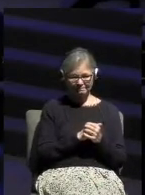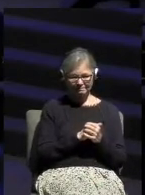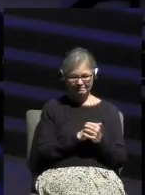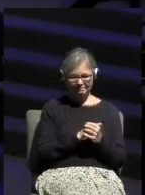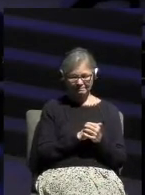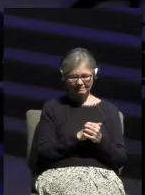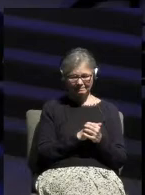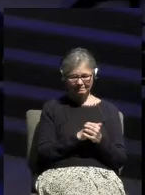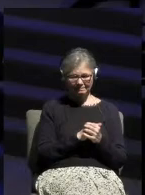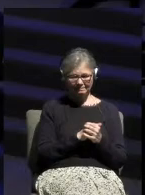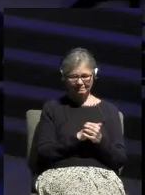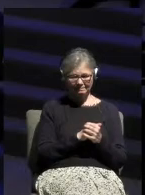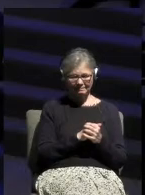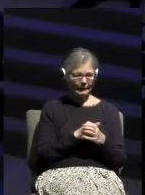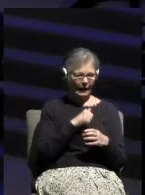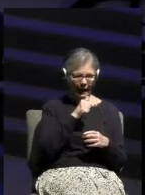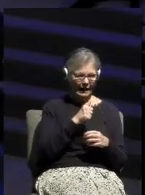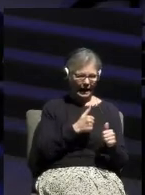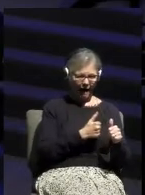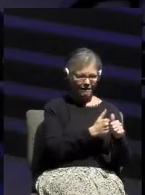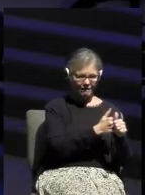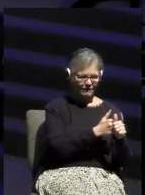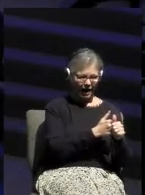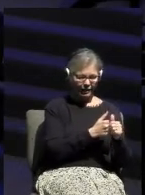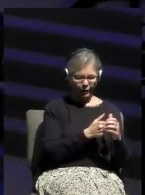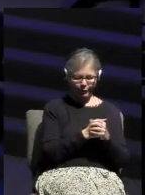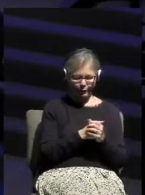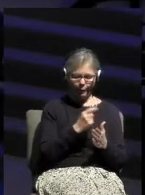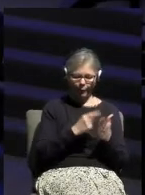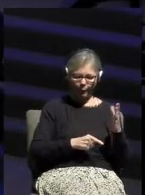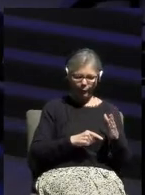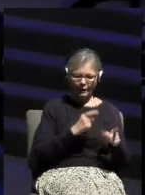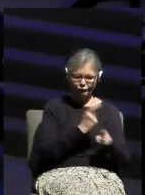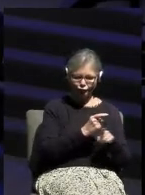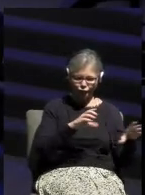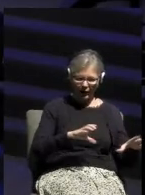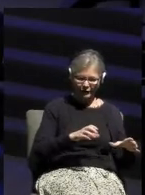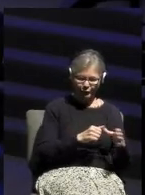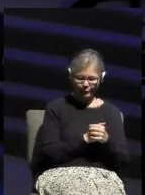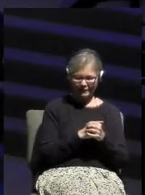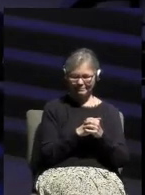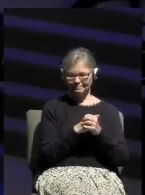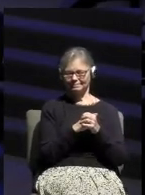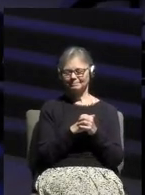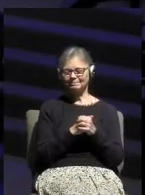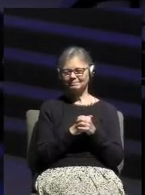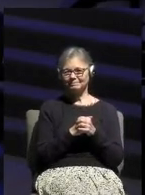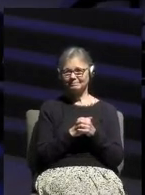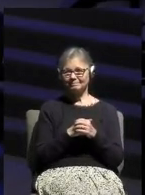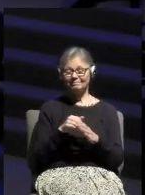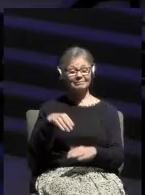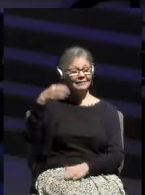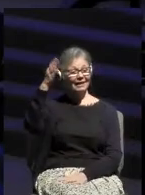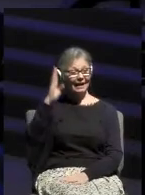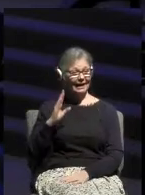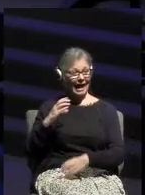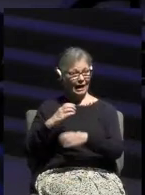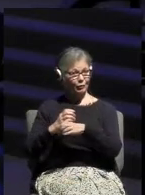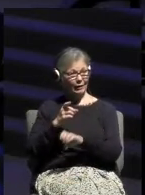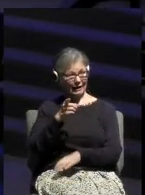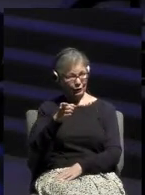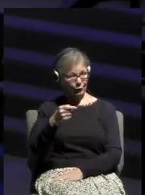positioned in male and female, right? God created us to have